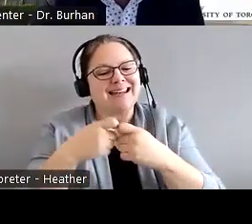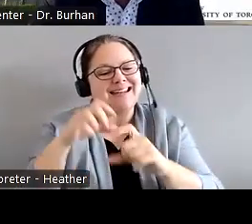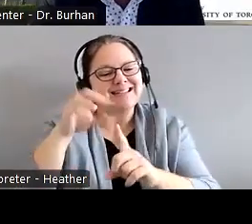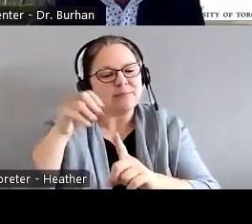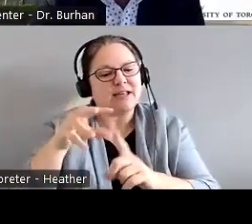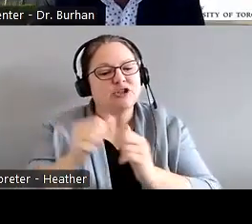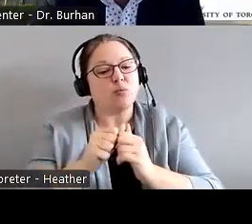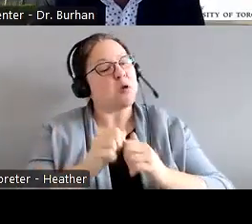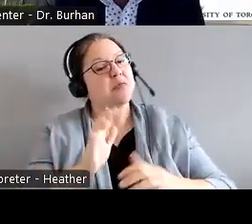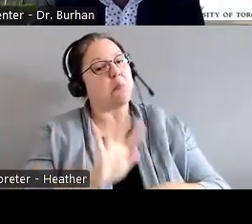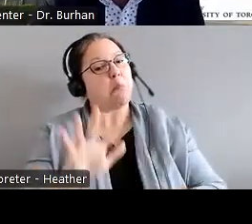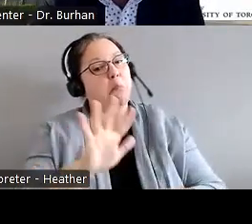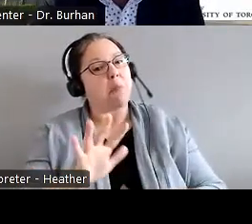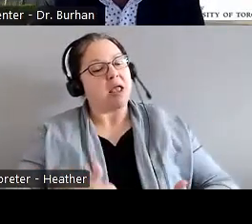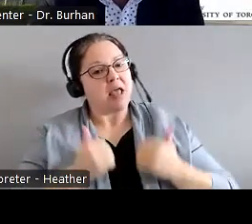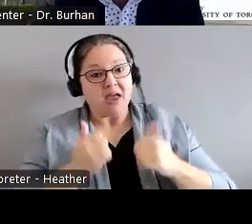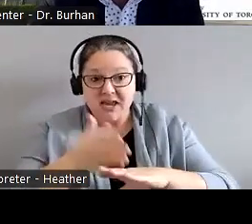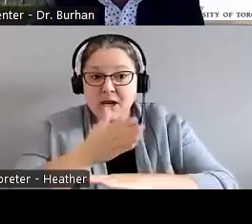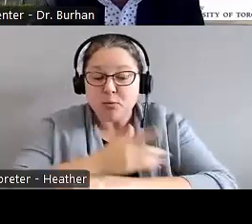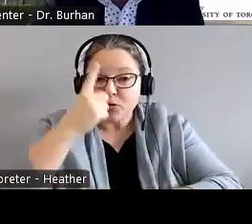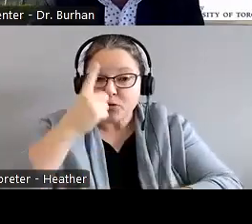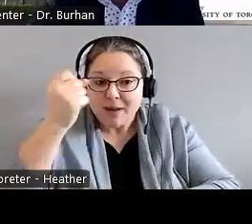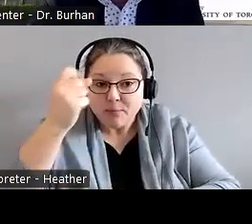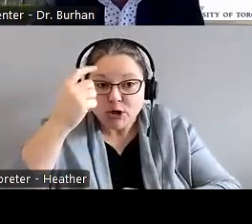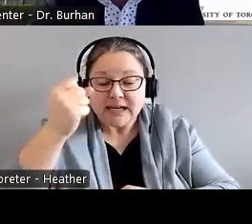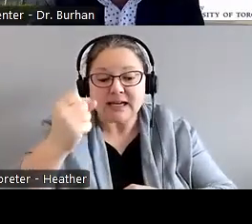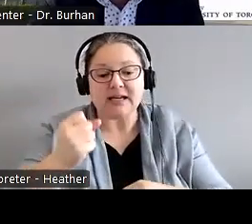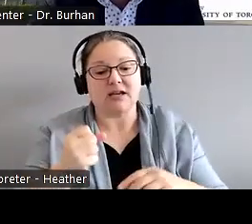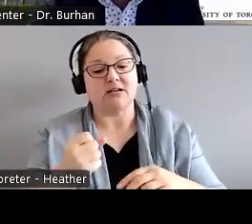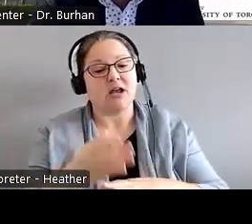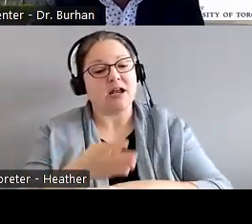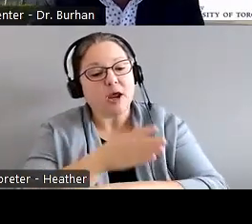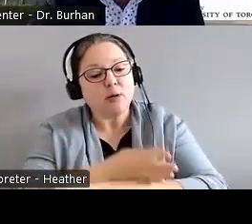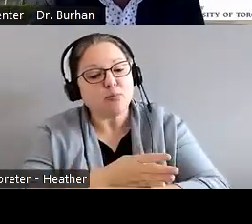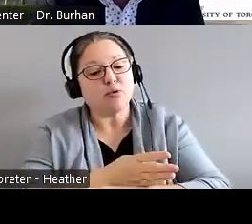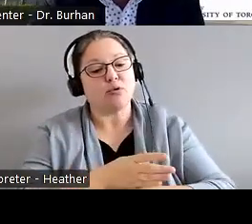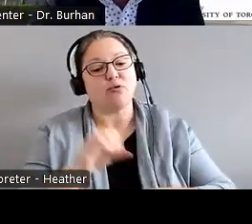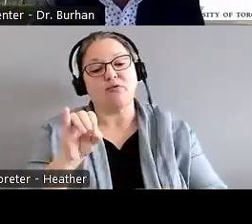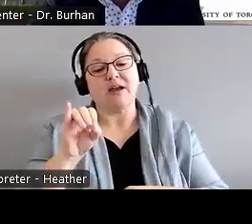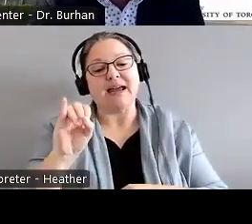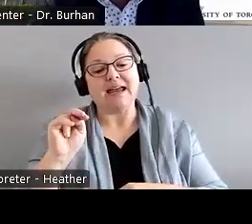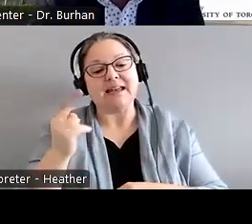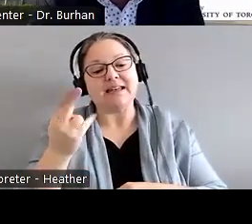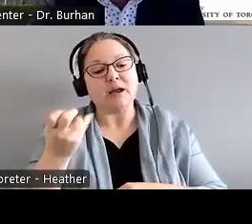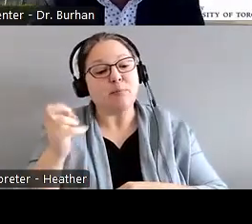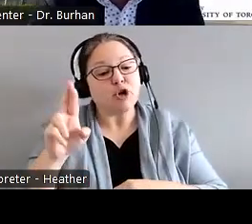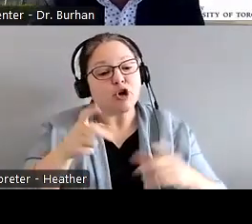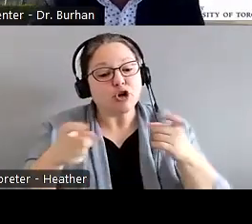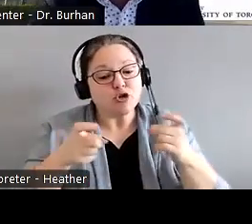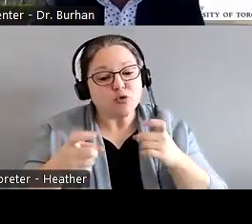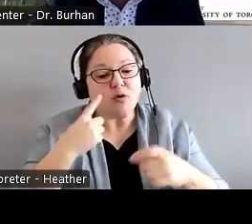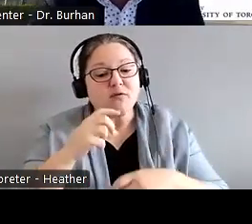that RTMS improved memory and inhibitory control in older adults with depression. Gait speed increased with high